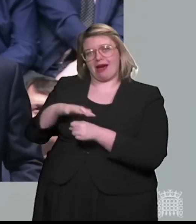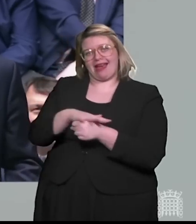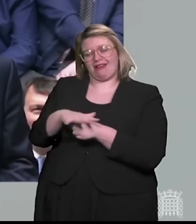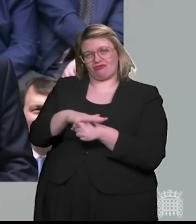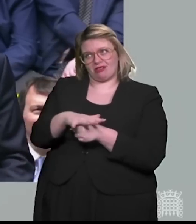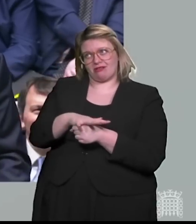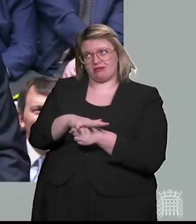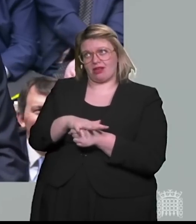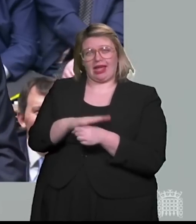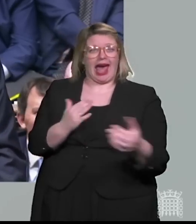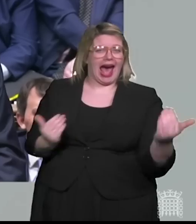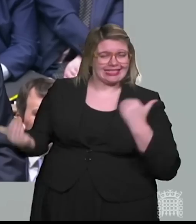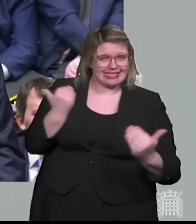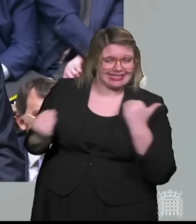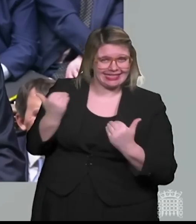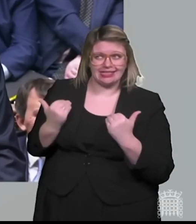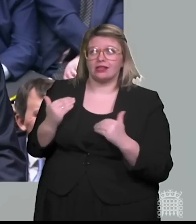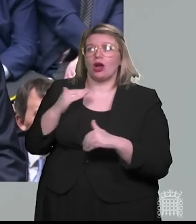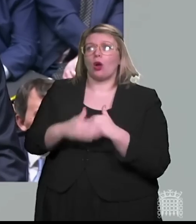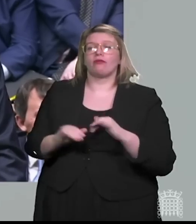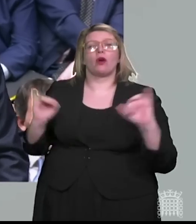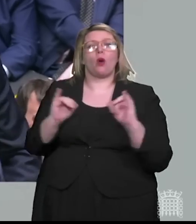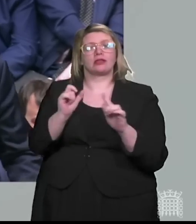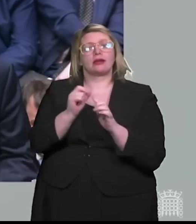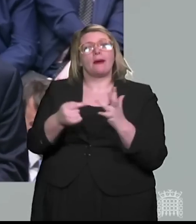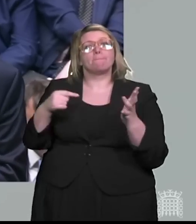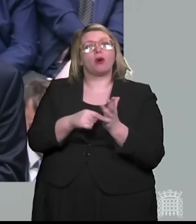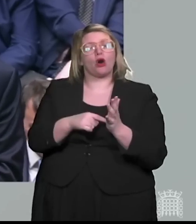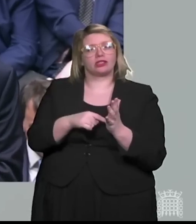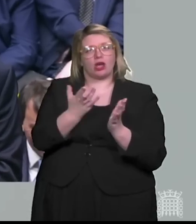constituency, about the curse of potholes.